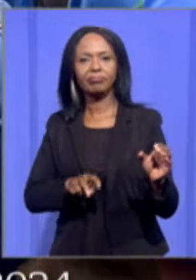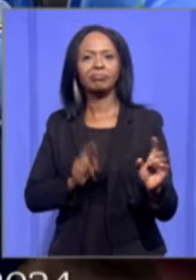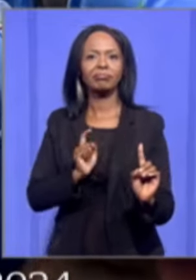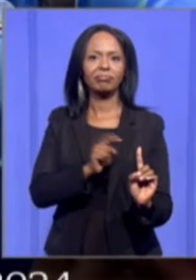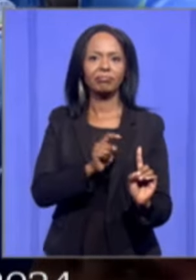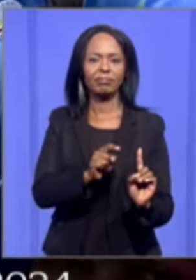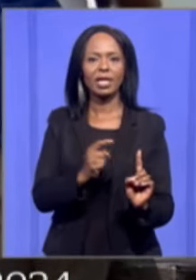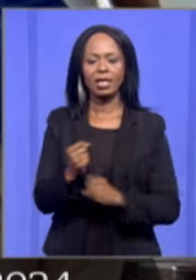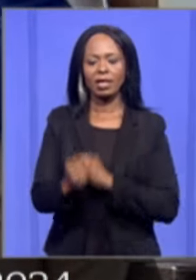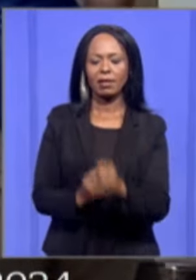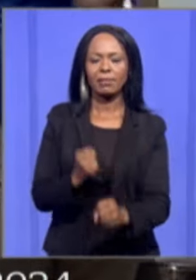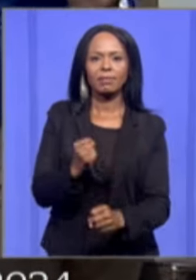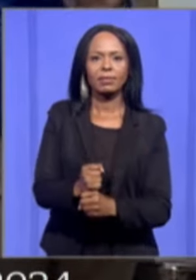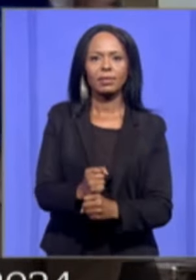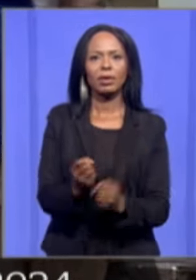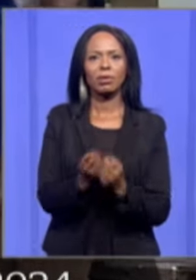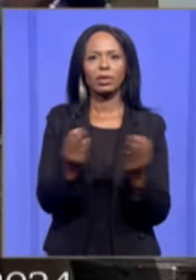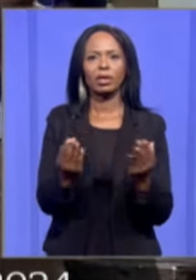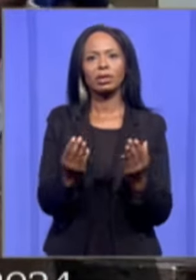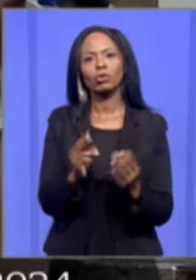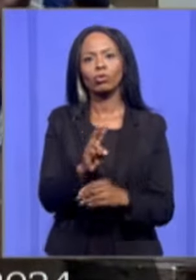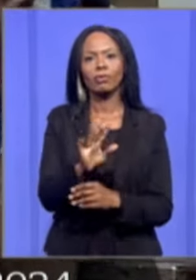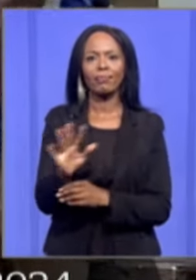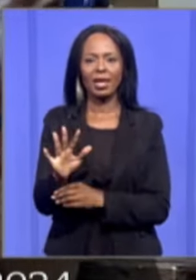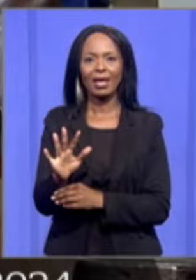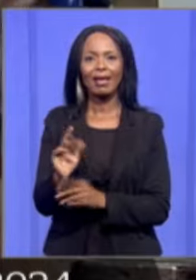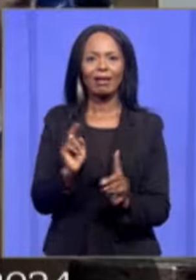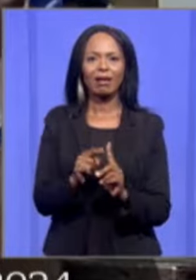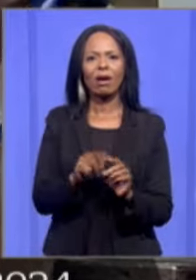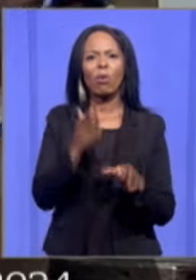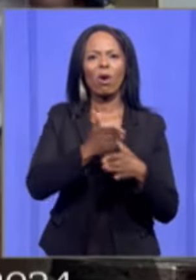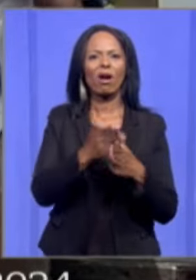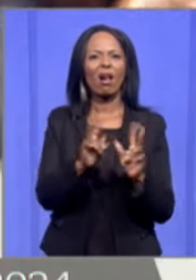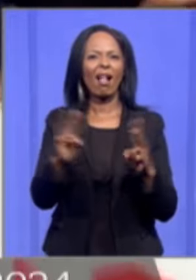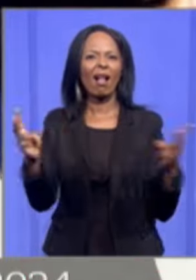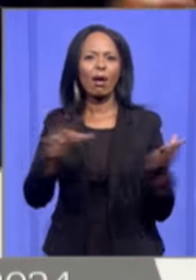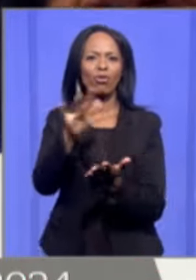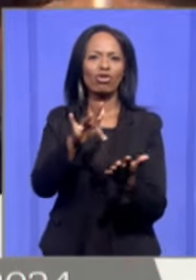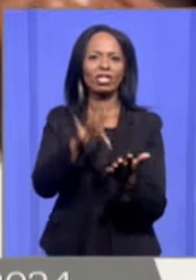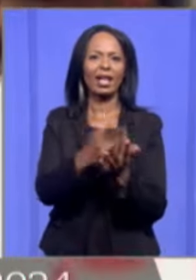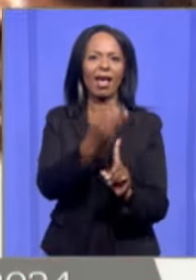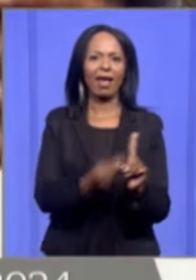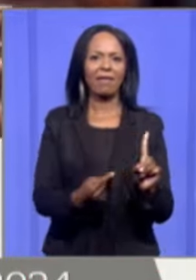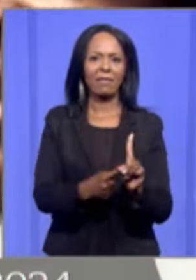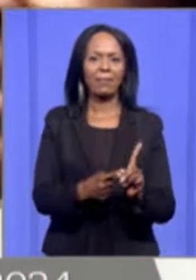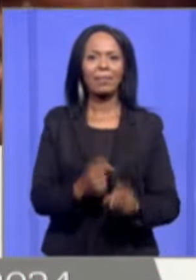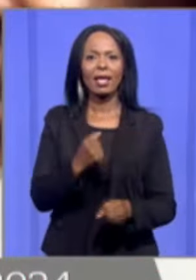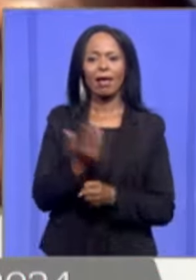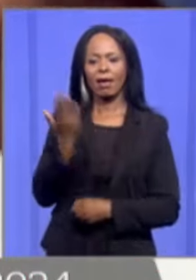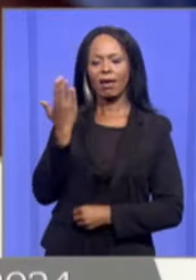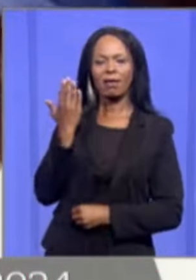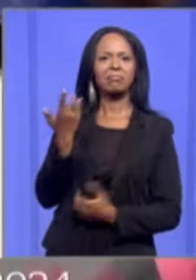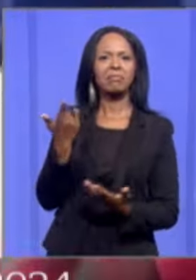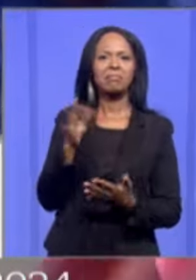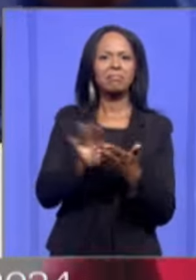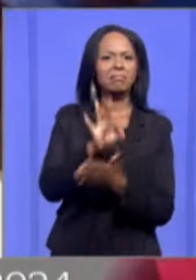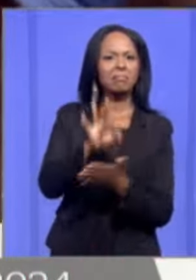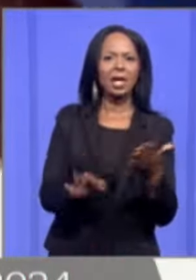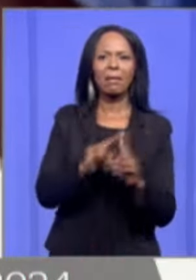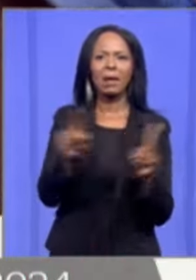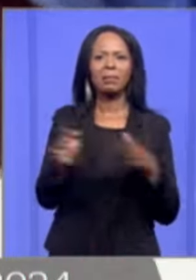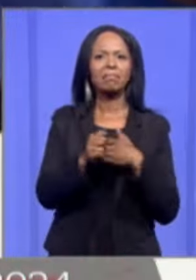mokgatlho dingwaga di le 25 mo a dirile mo maemong a farologaneng. Ngogola o tlhokile lesego la go nna moeteledipele wa